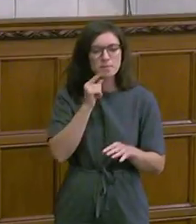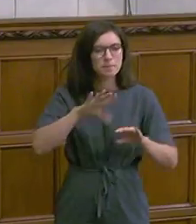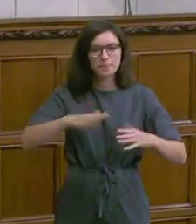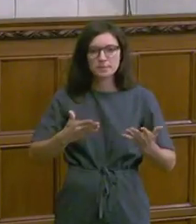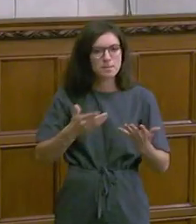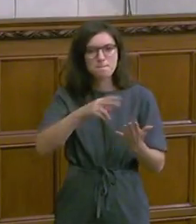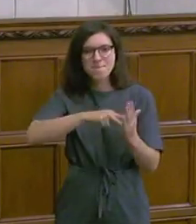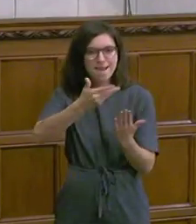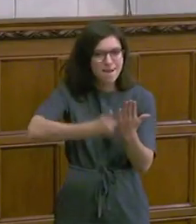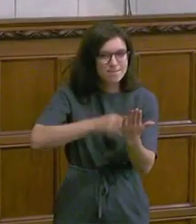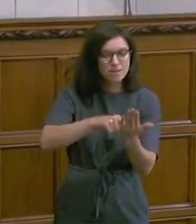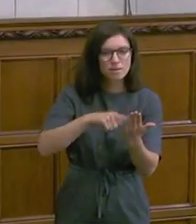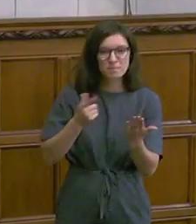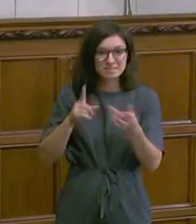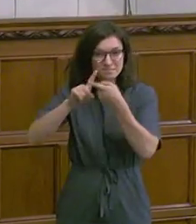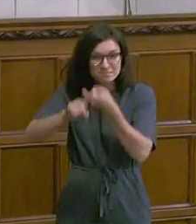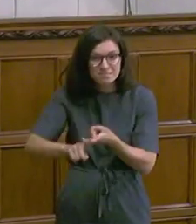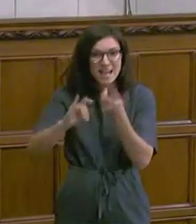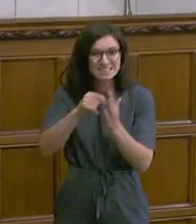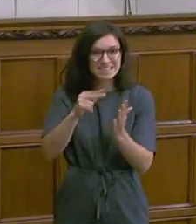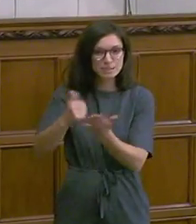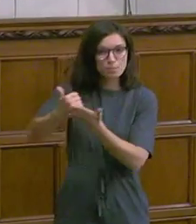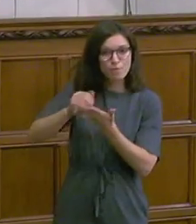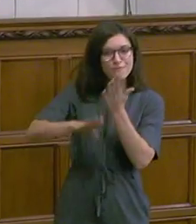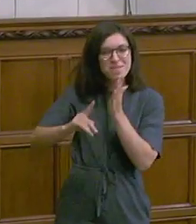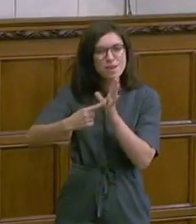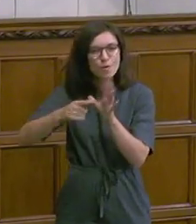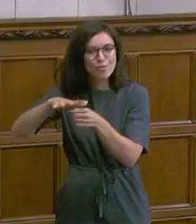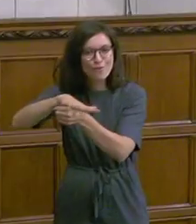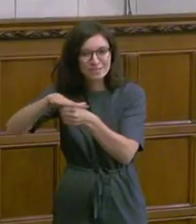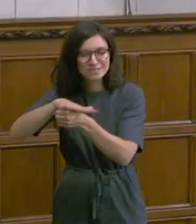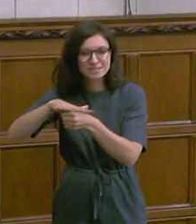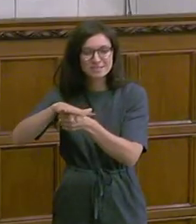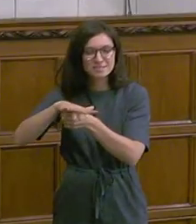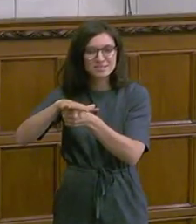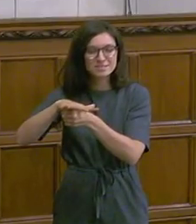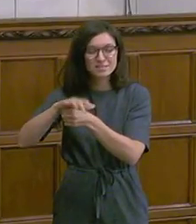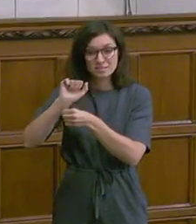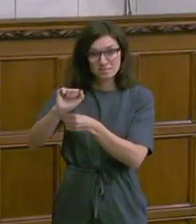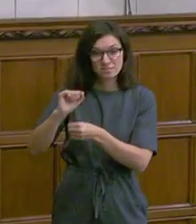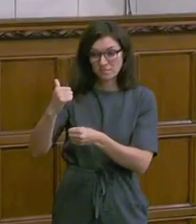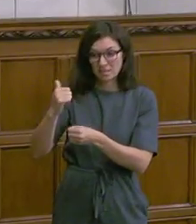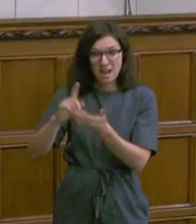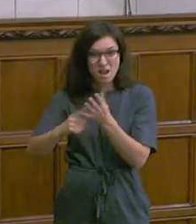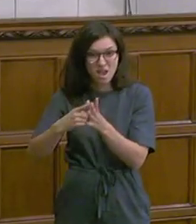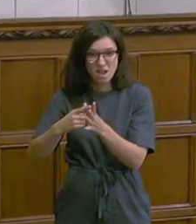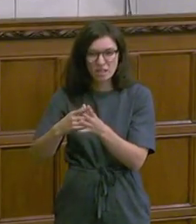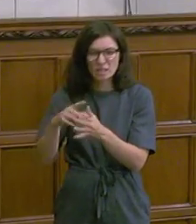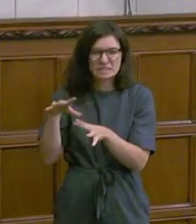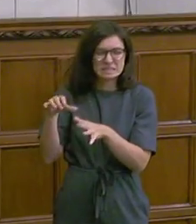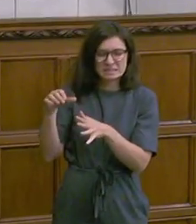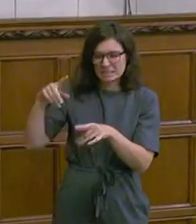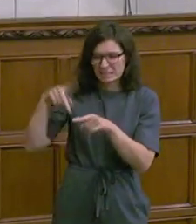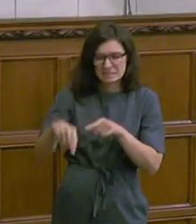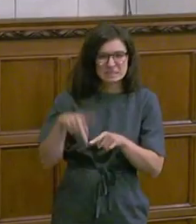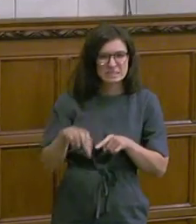They rely on SEN support from their local authorities. Support their authorities are struggling with due to savage